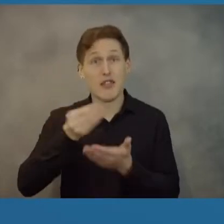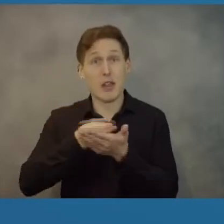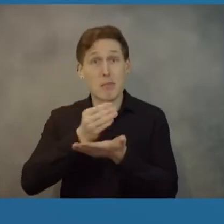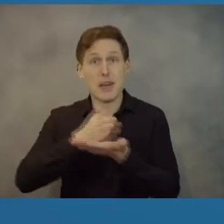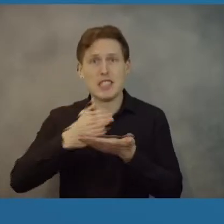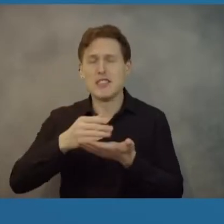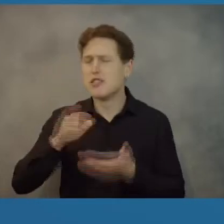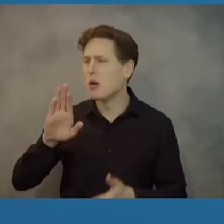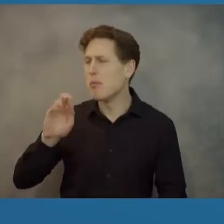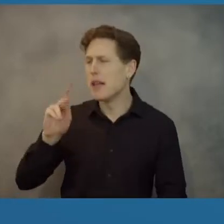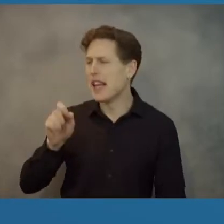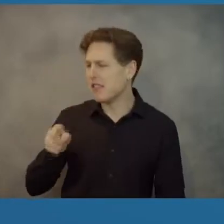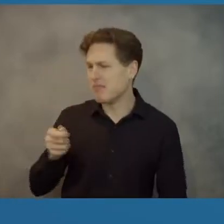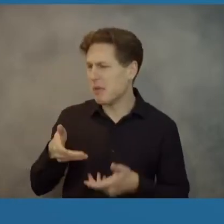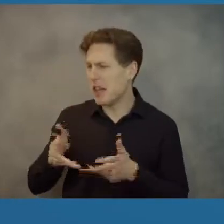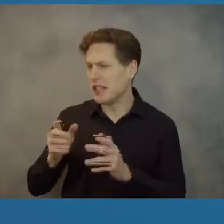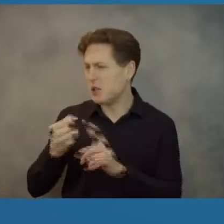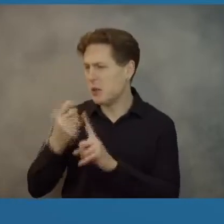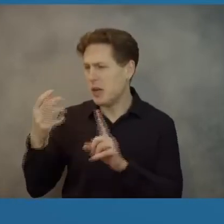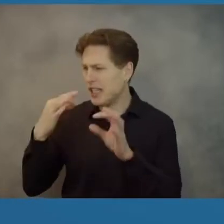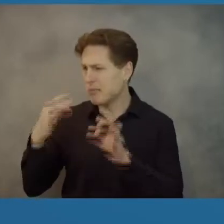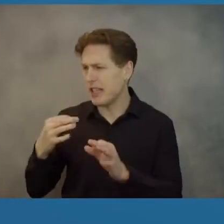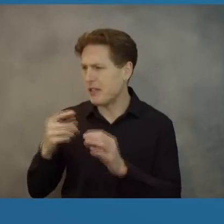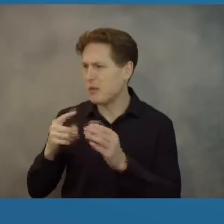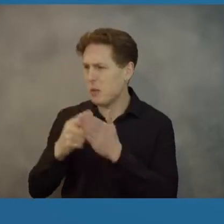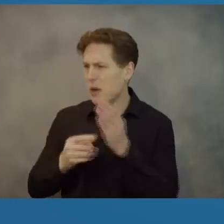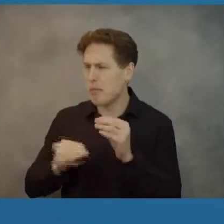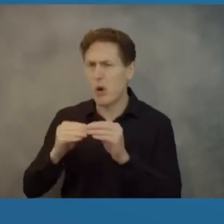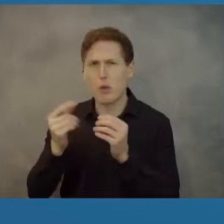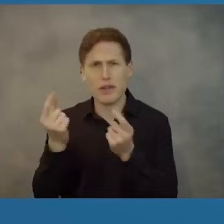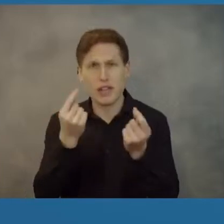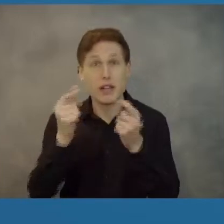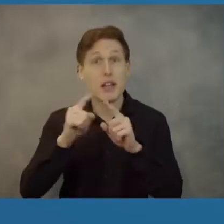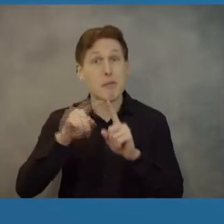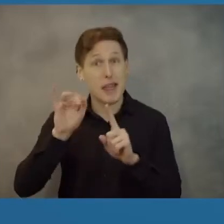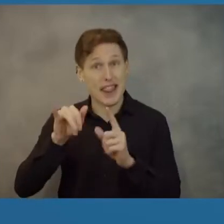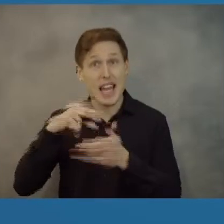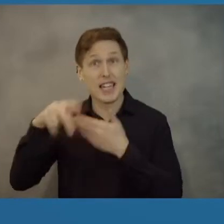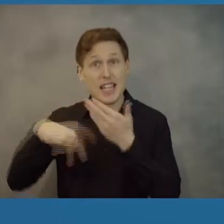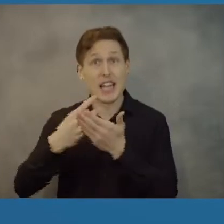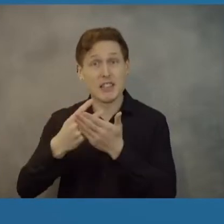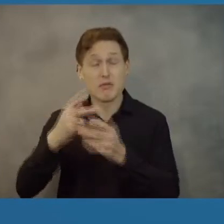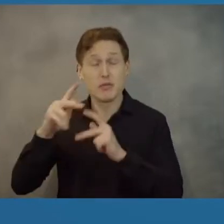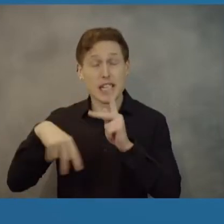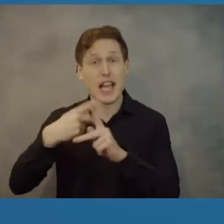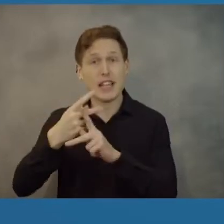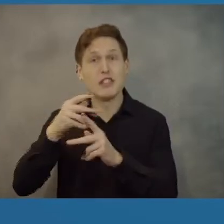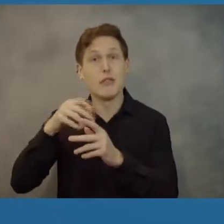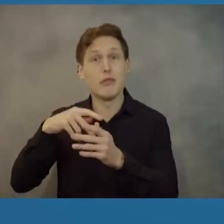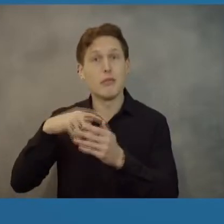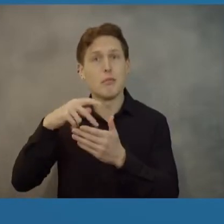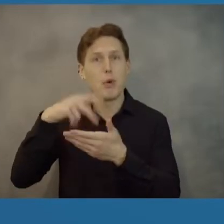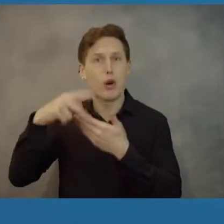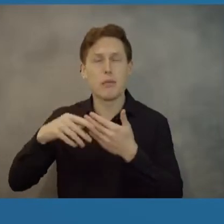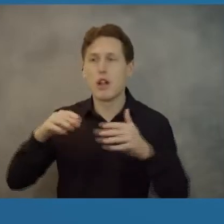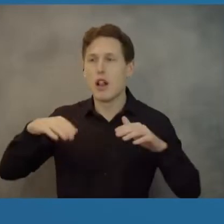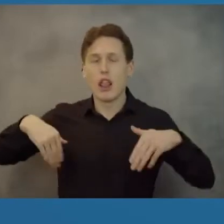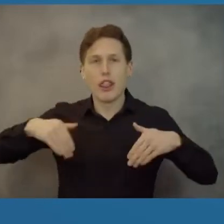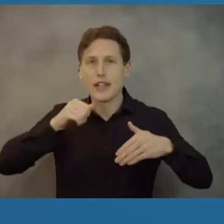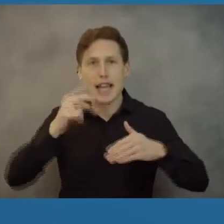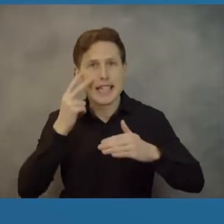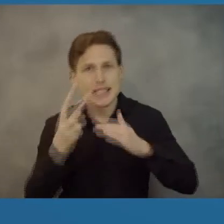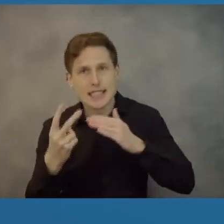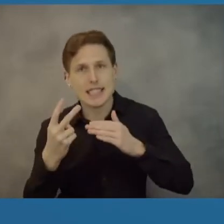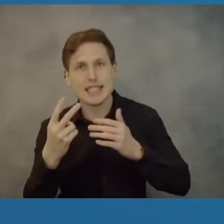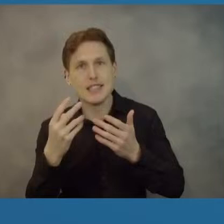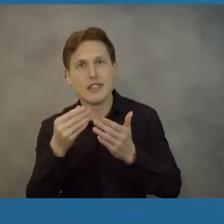explain, what else we've done, but programs like that, we don't see the savings yet, but we will. I mean, that was important to get